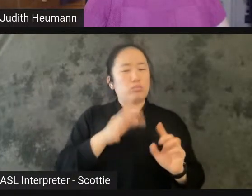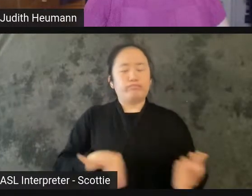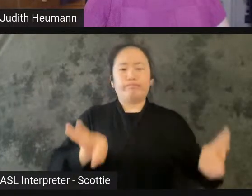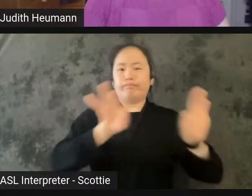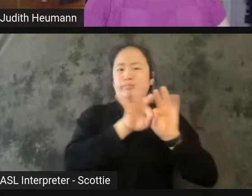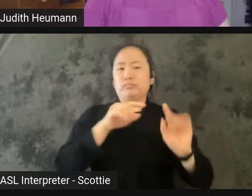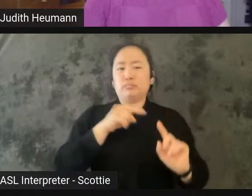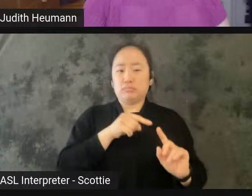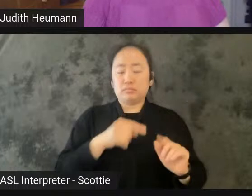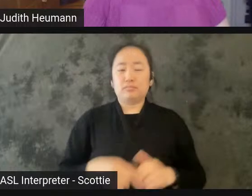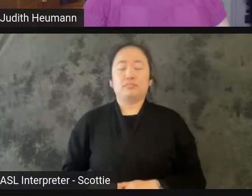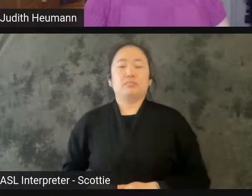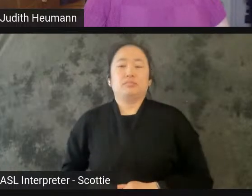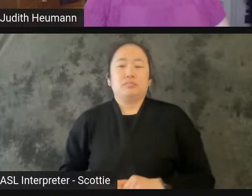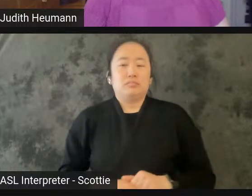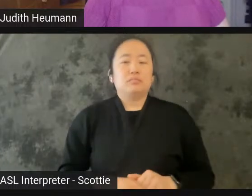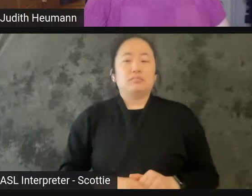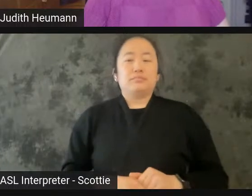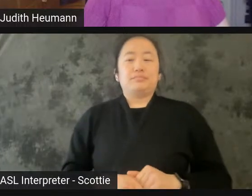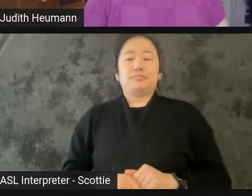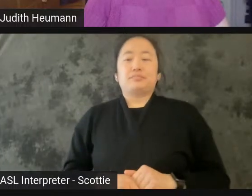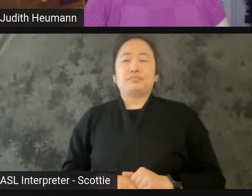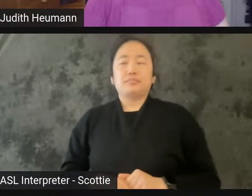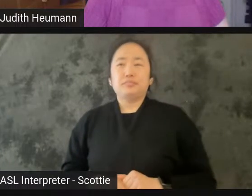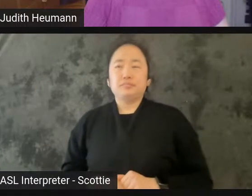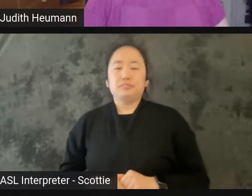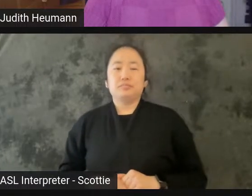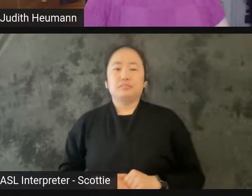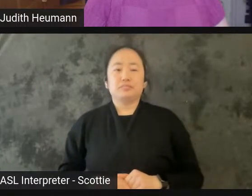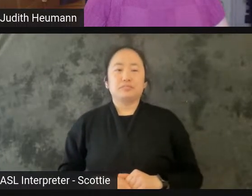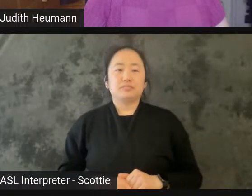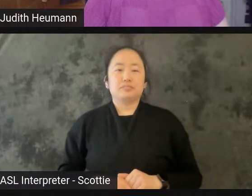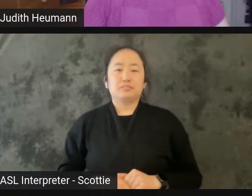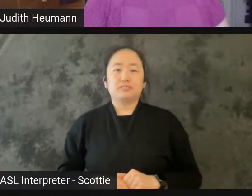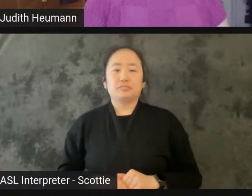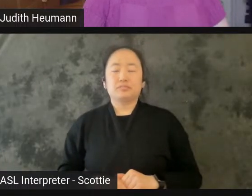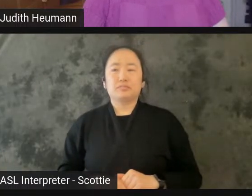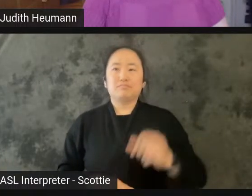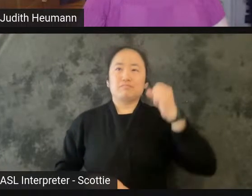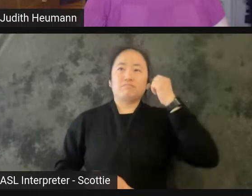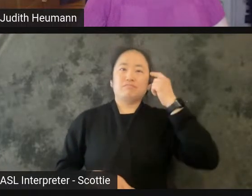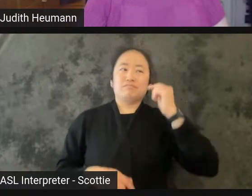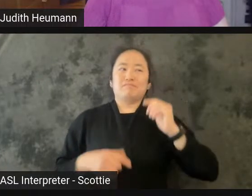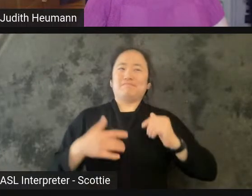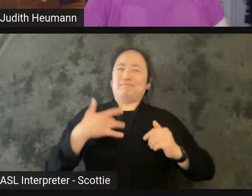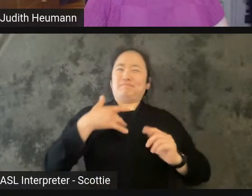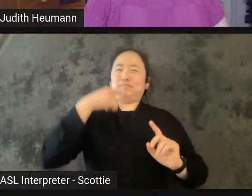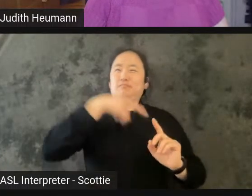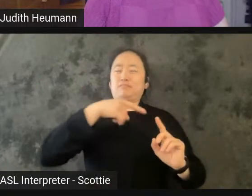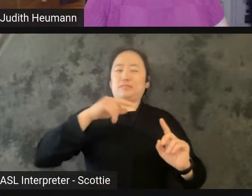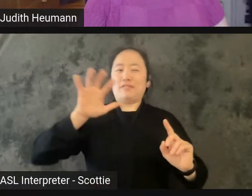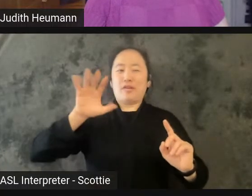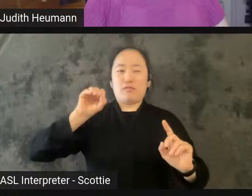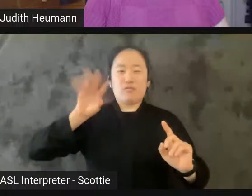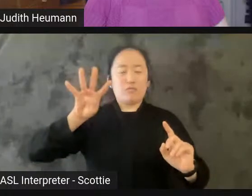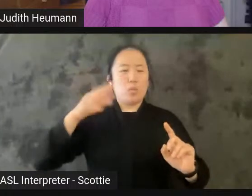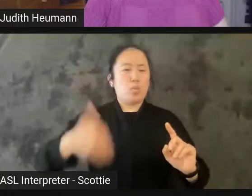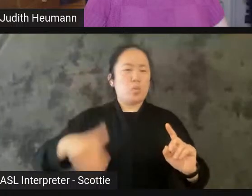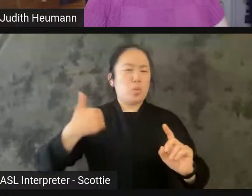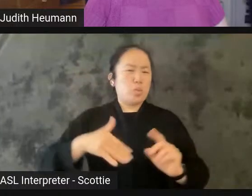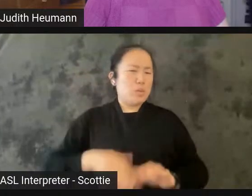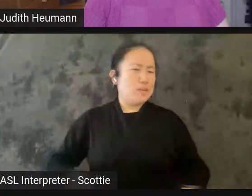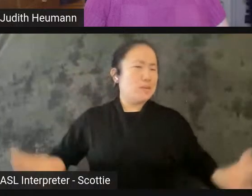reasons is because it was one of the critical pieces of legislation that began to bring disabled